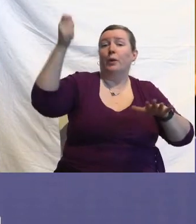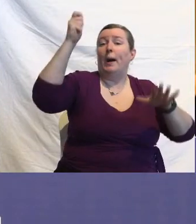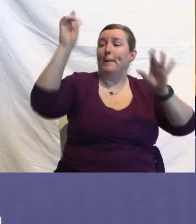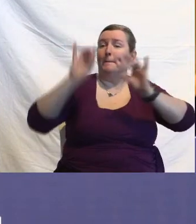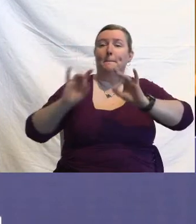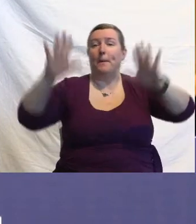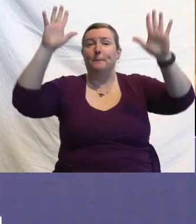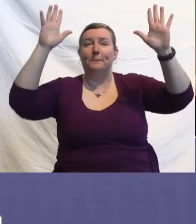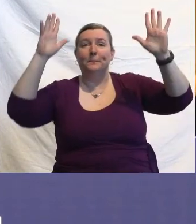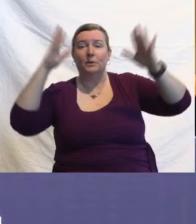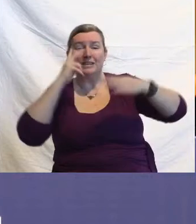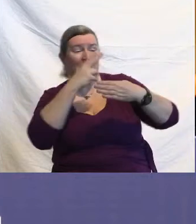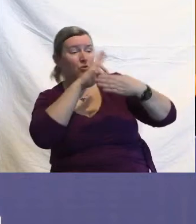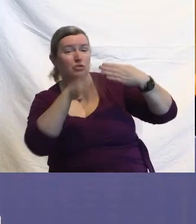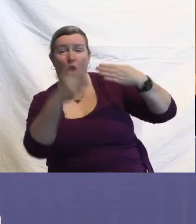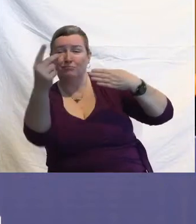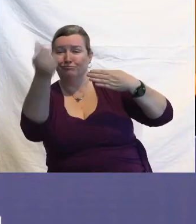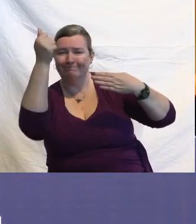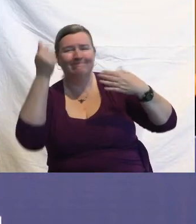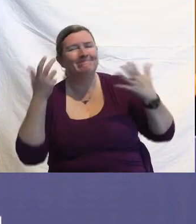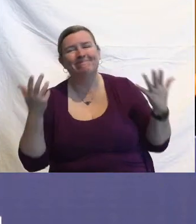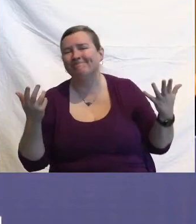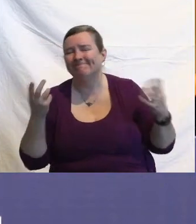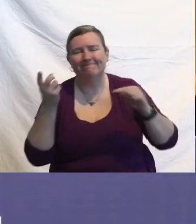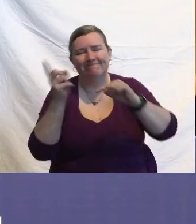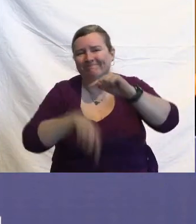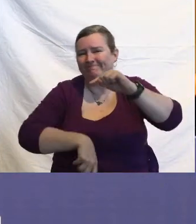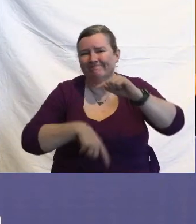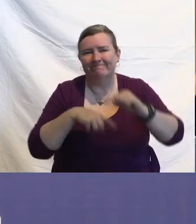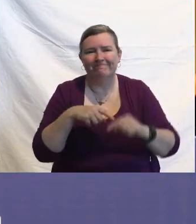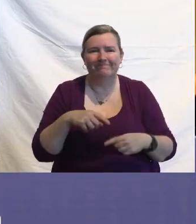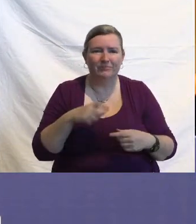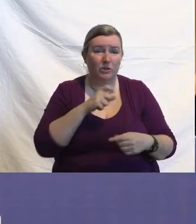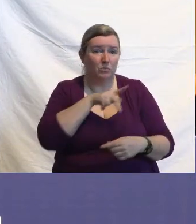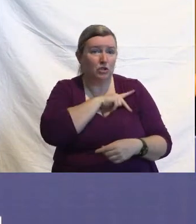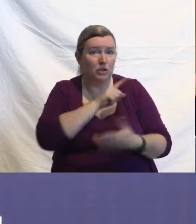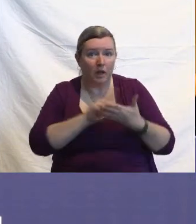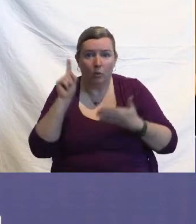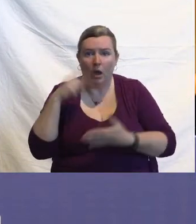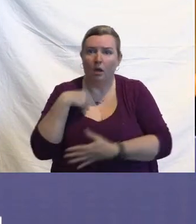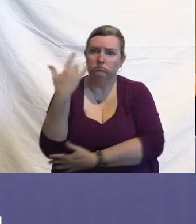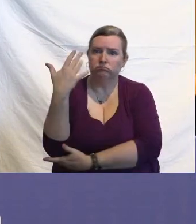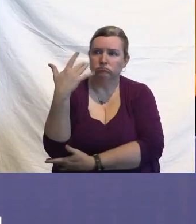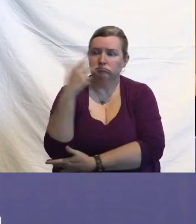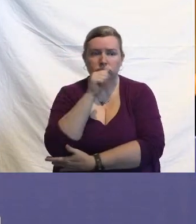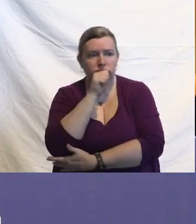And I lived through that personally last week in the sense of